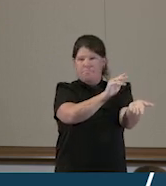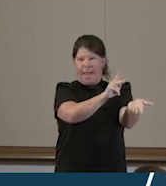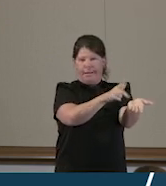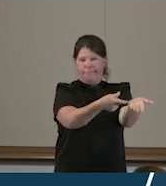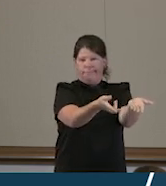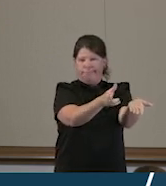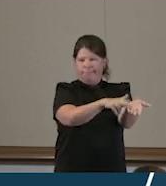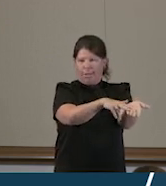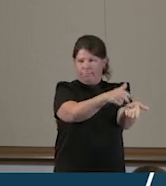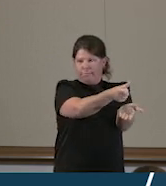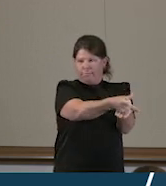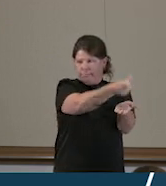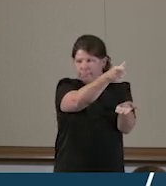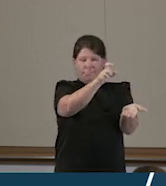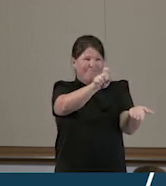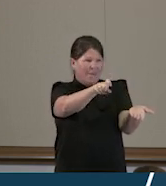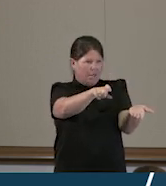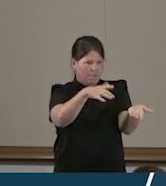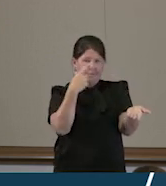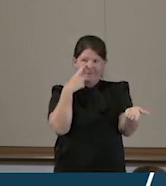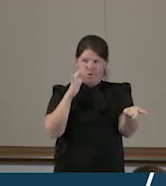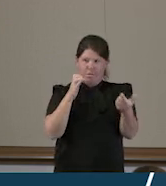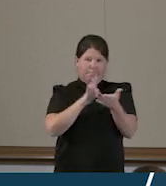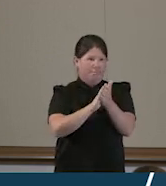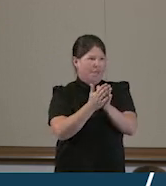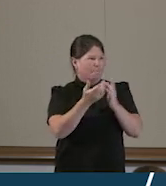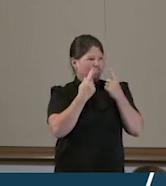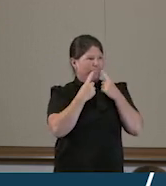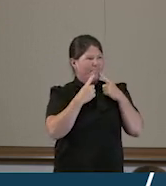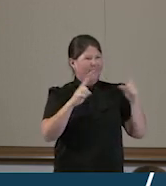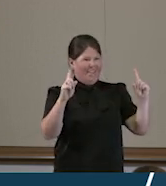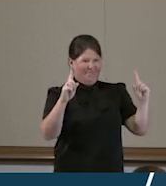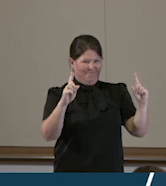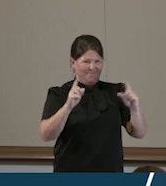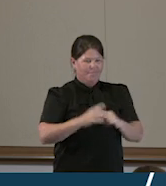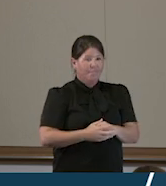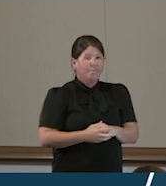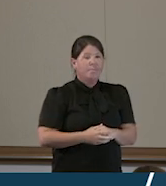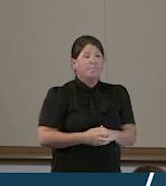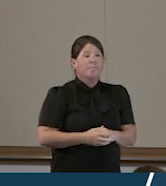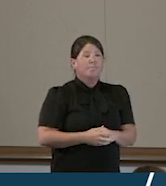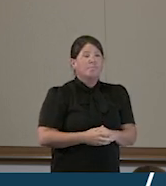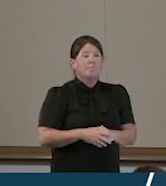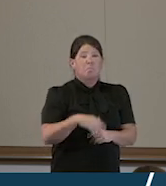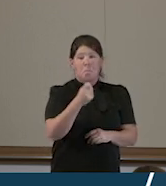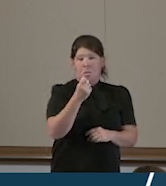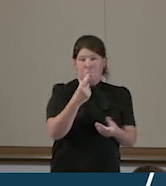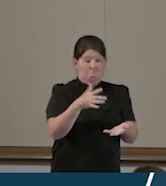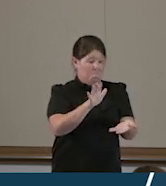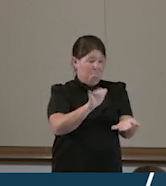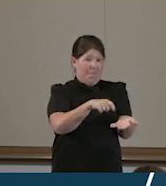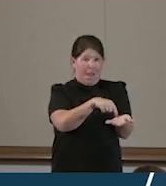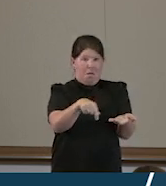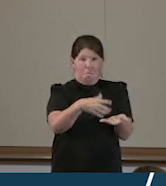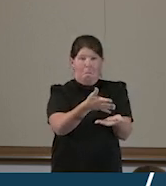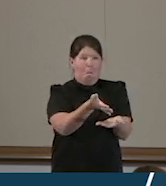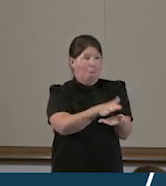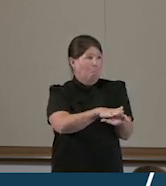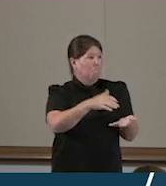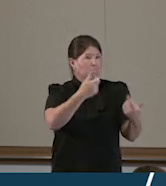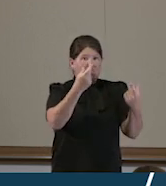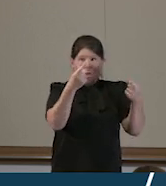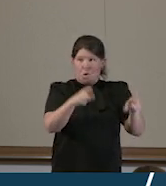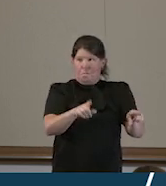but it has to be notarized in order for it to be effective. And it can be revoked in writing at any time. This